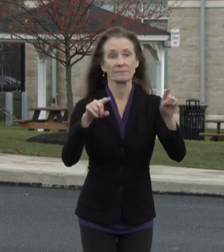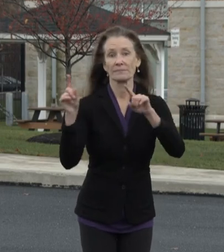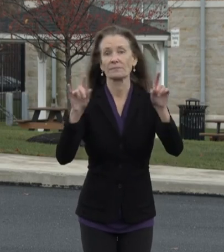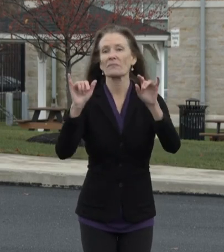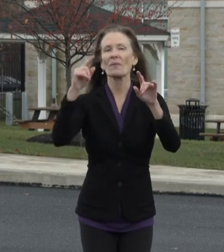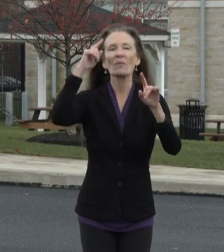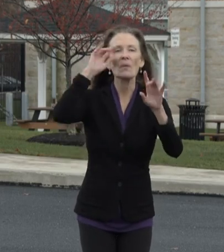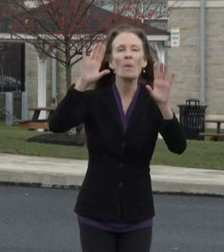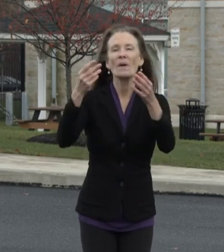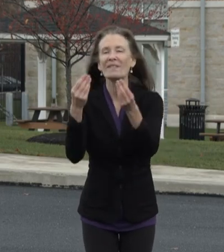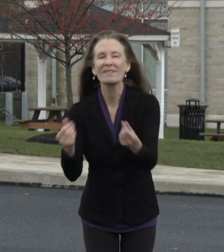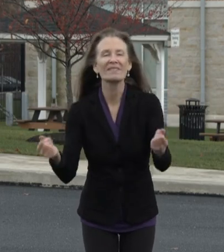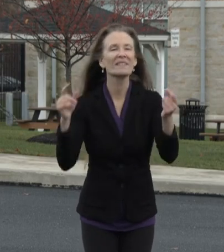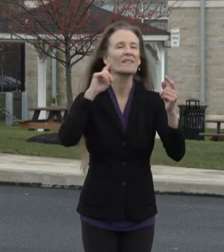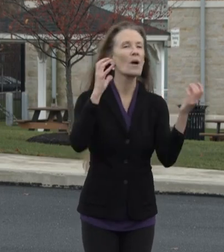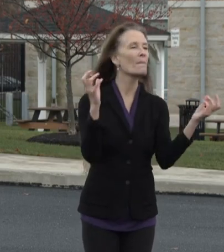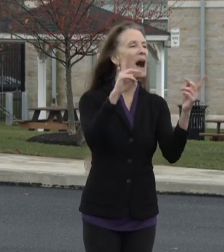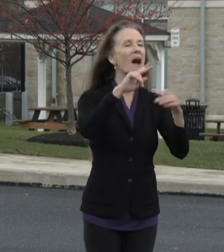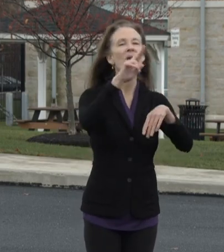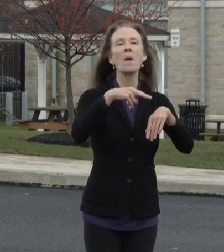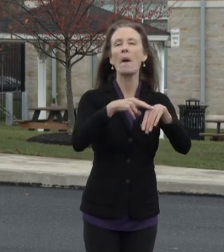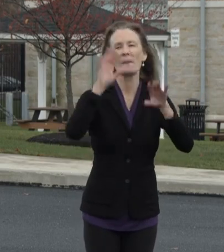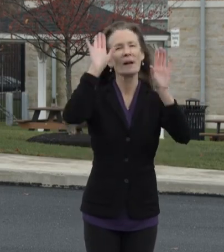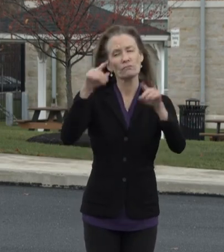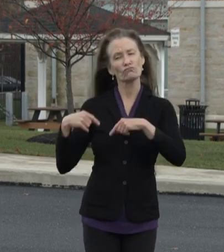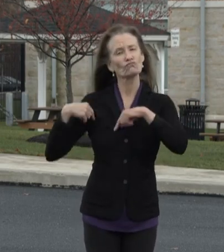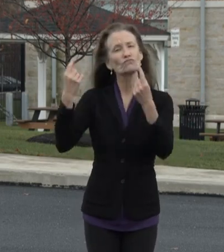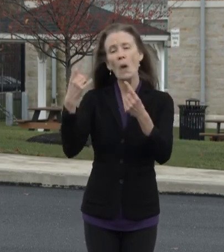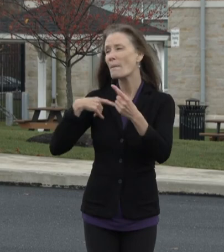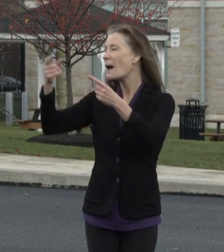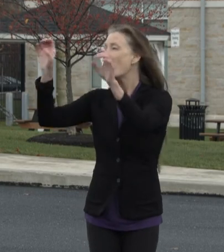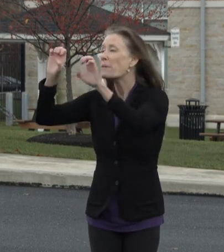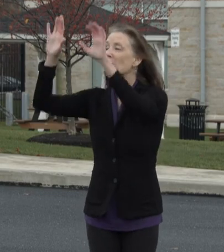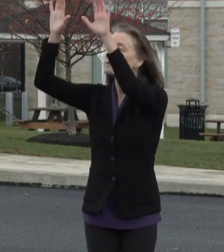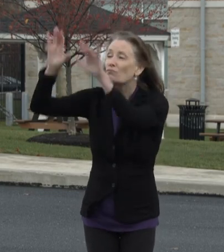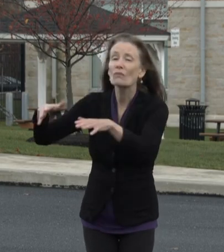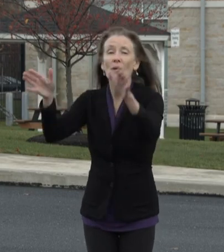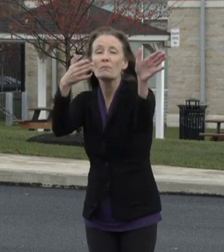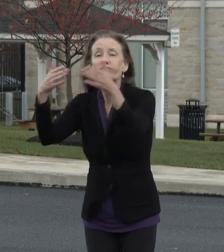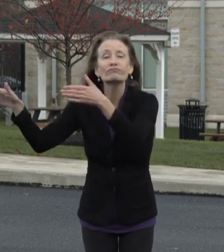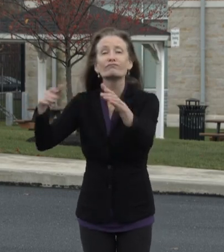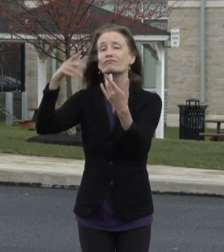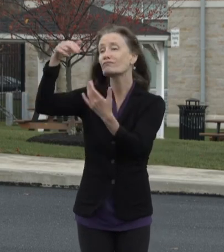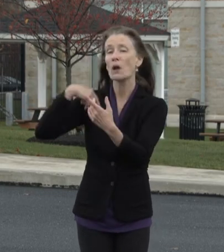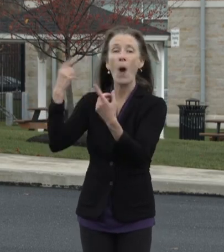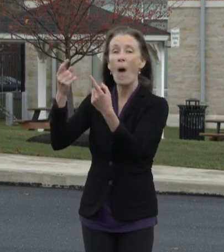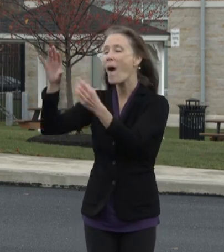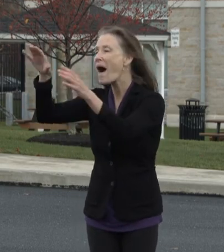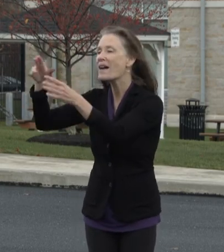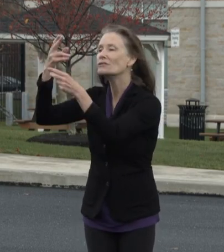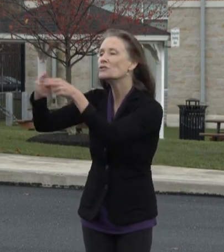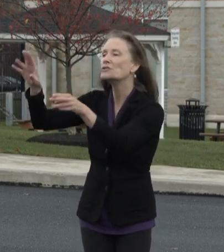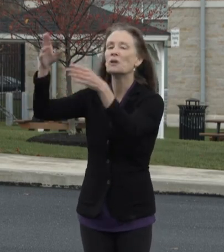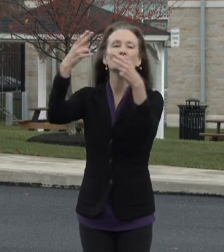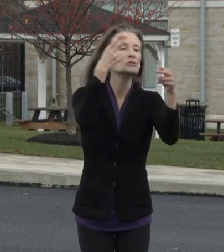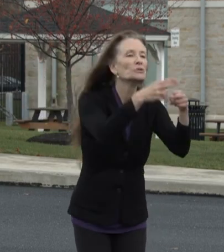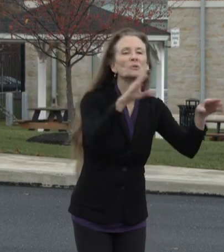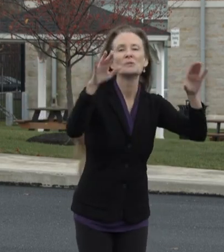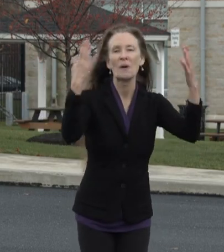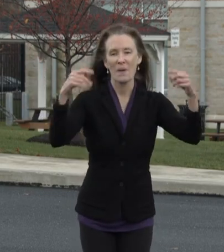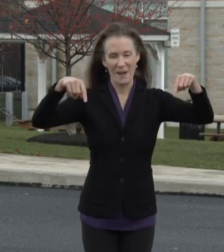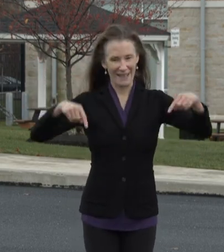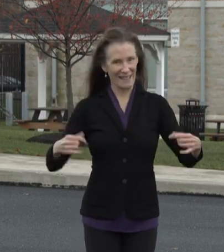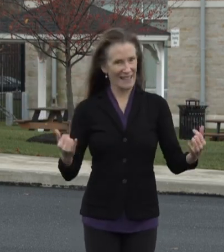is a long-term pandemic, and it requires a long-term commitment. That long-term commitment is with the Title